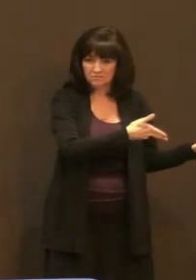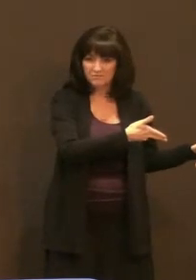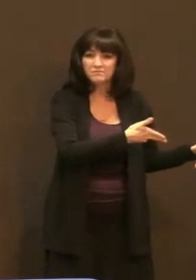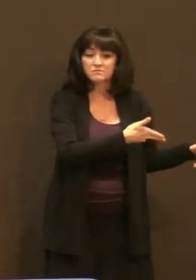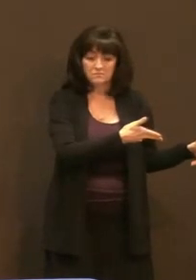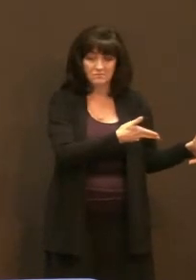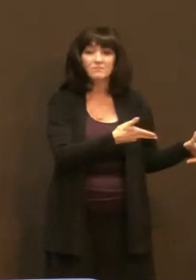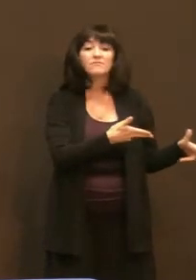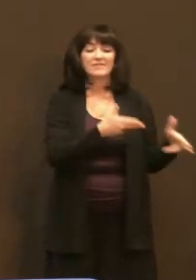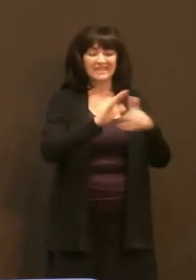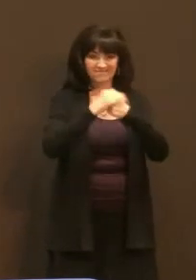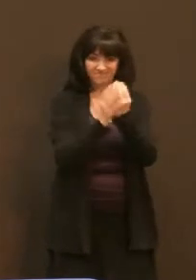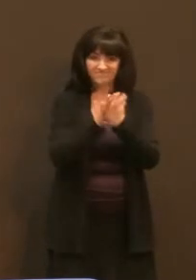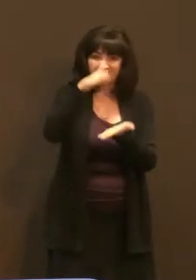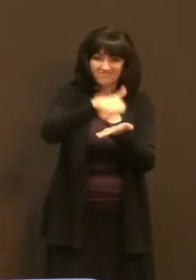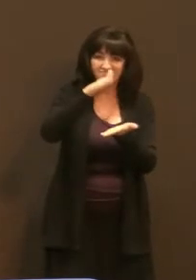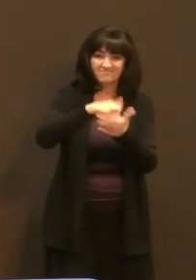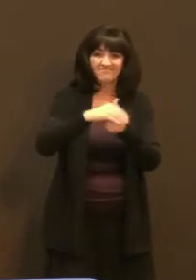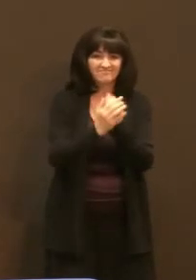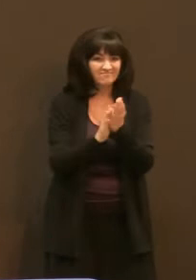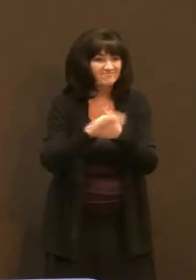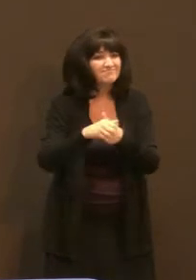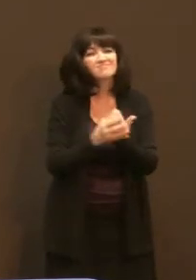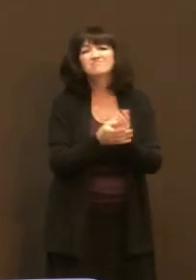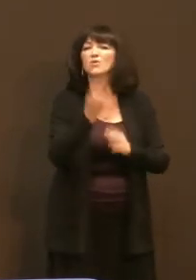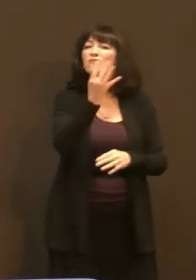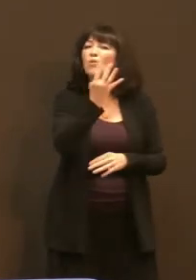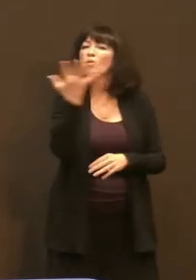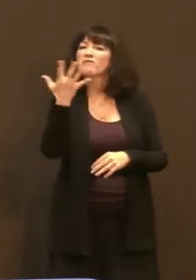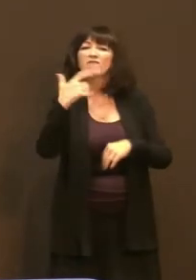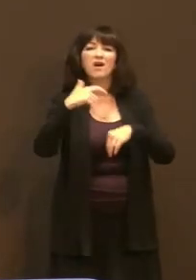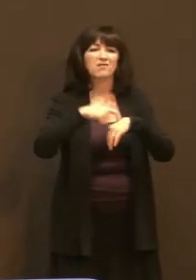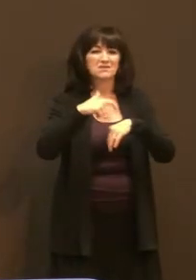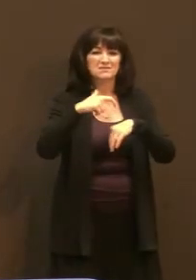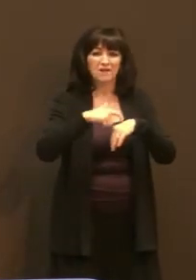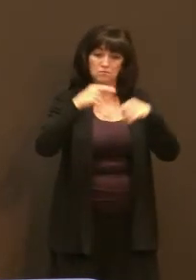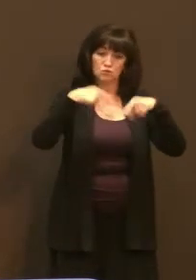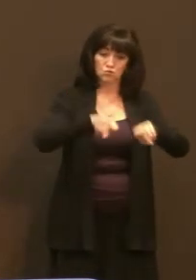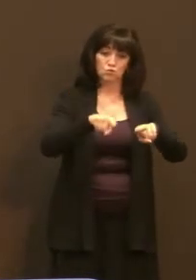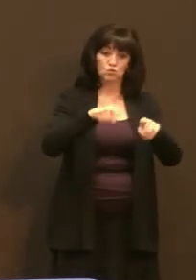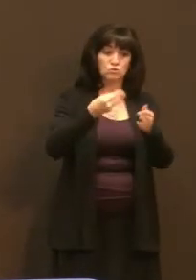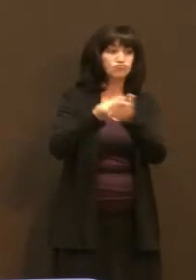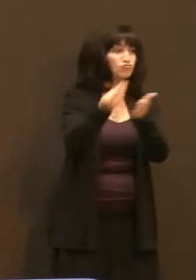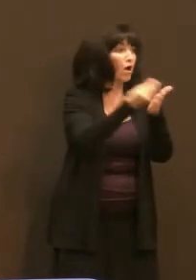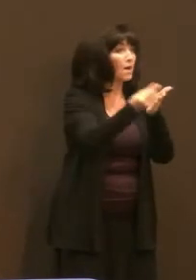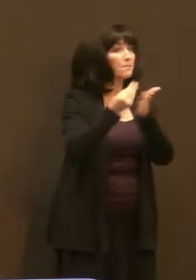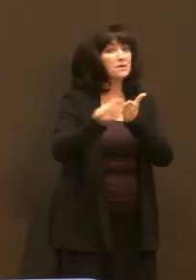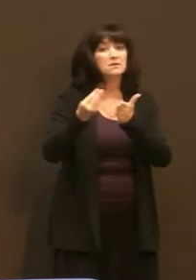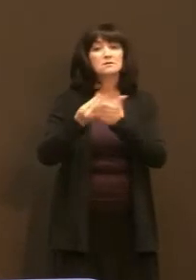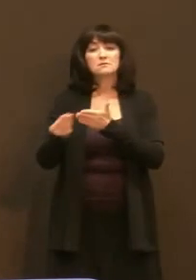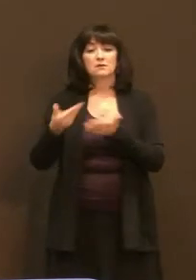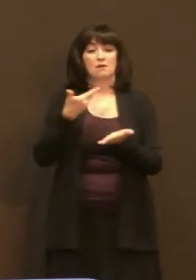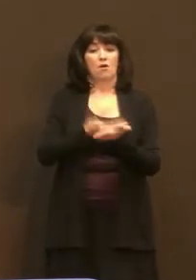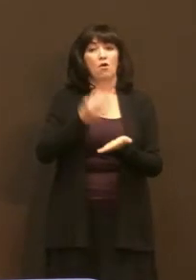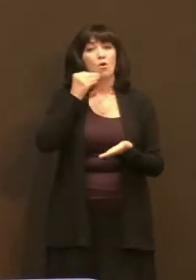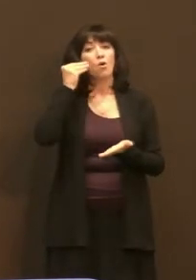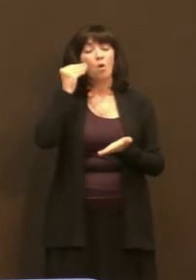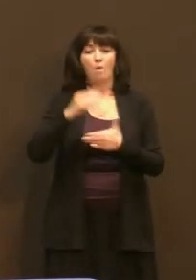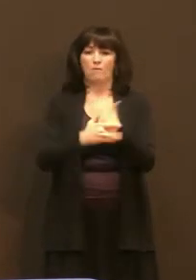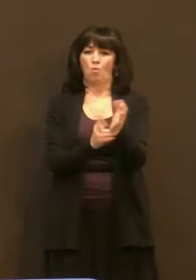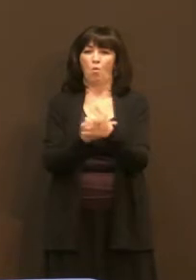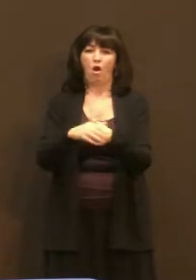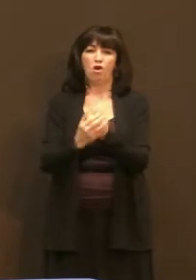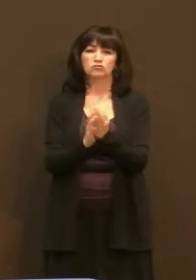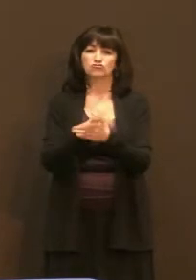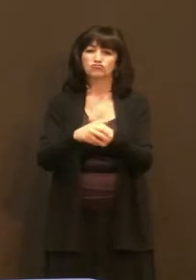again. You might want to hand sanitize about 4 or 5 times when you're out at the store. And again, we emphasize this because